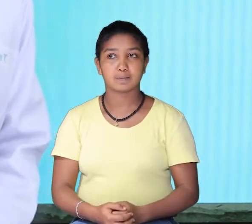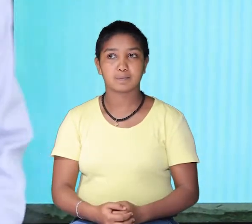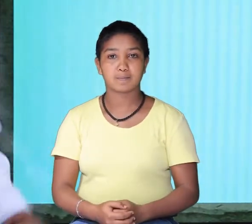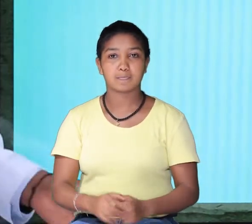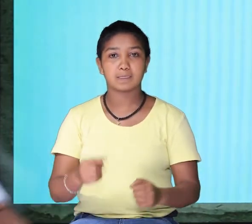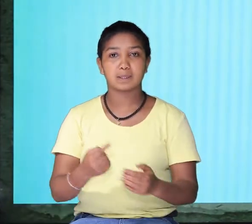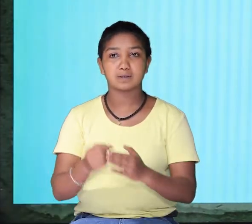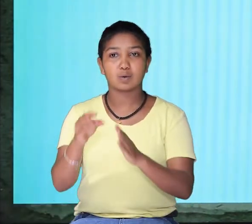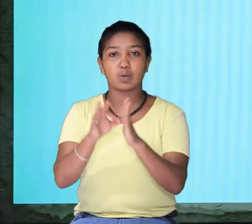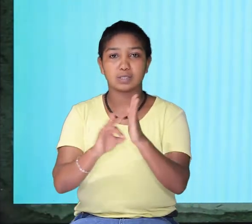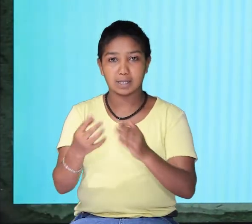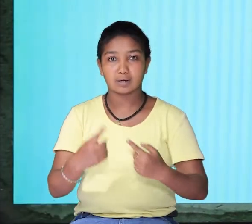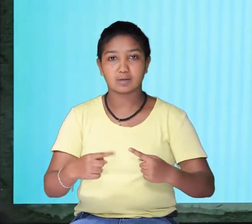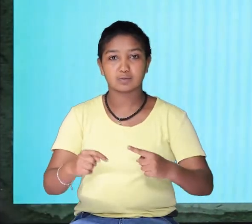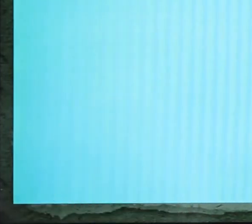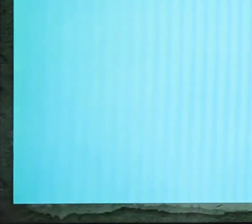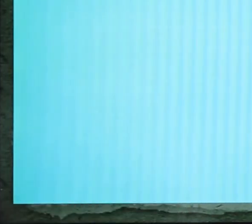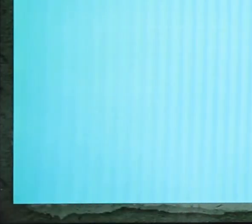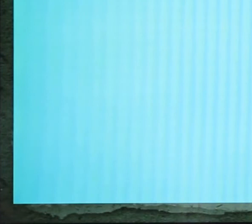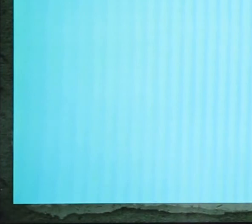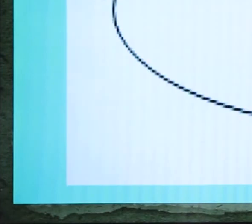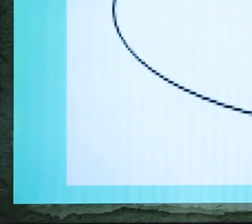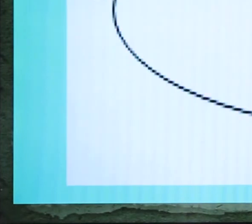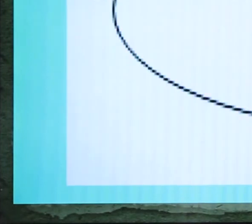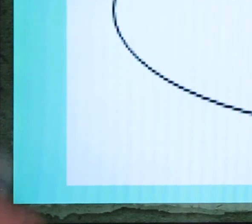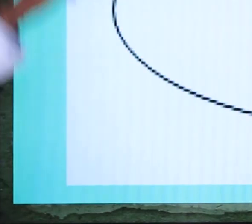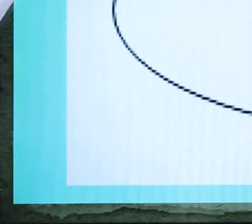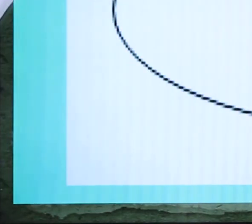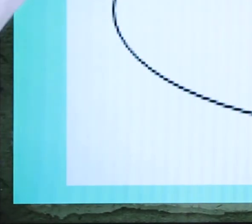this equation. Let's try to see it back again.